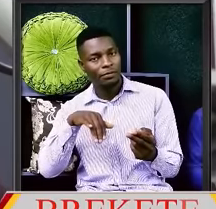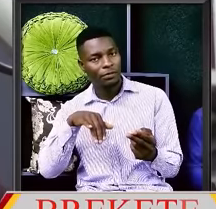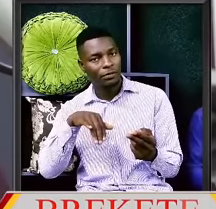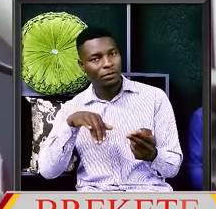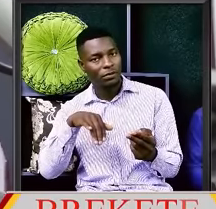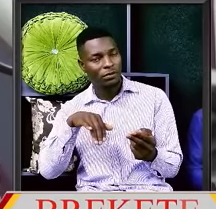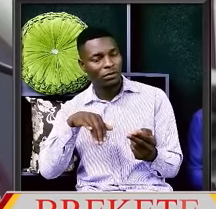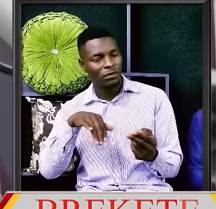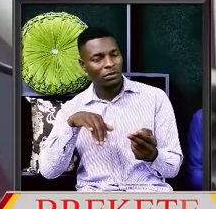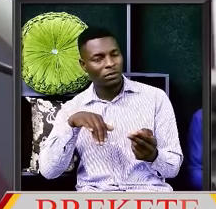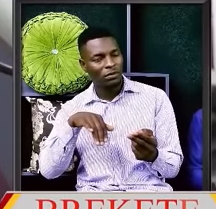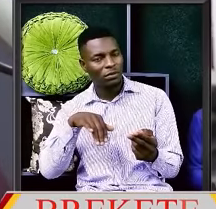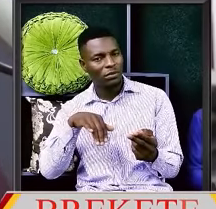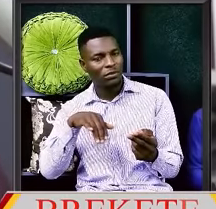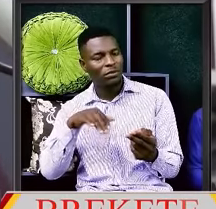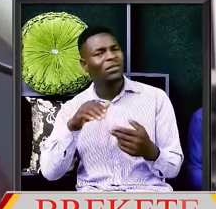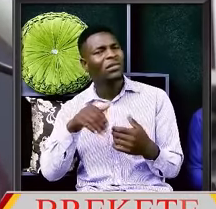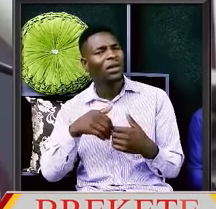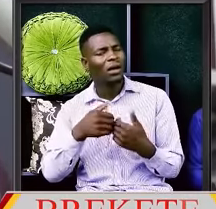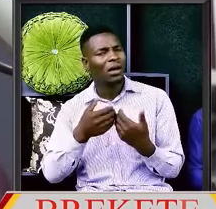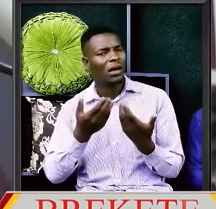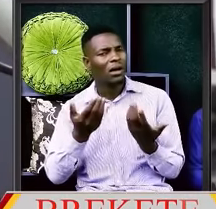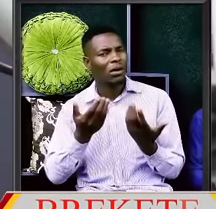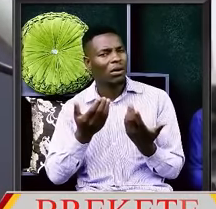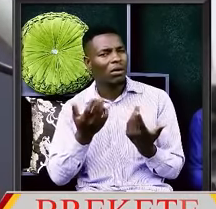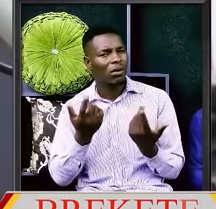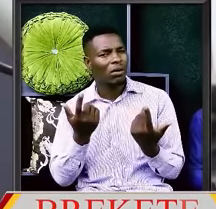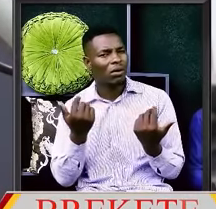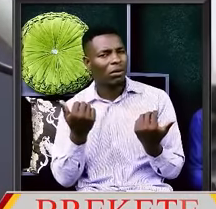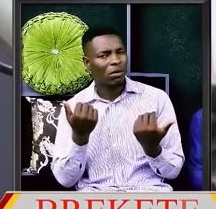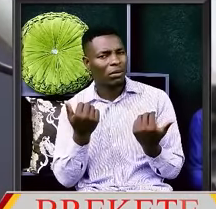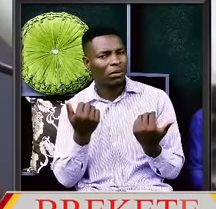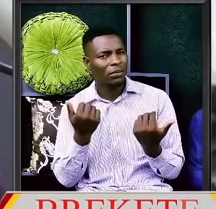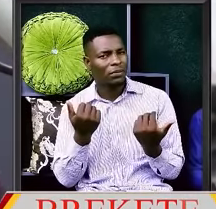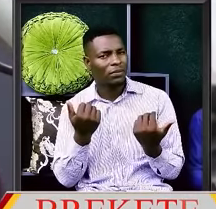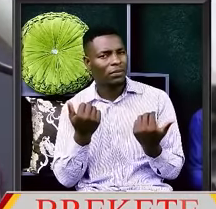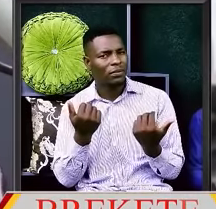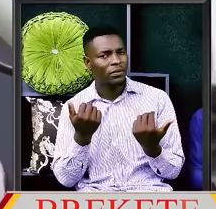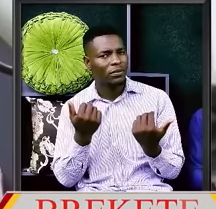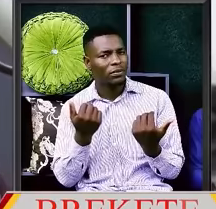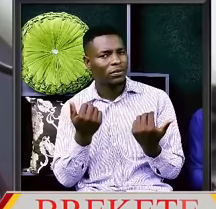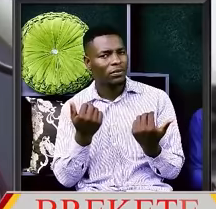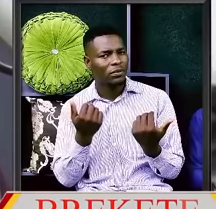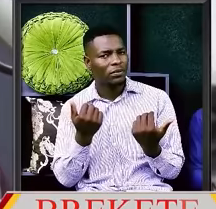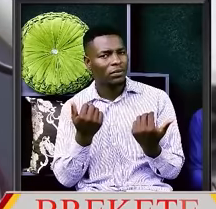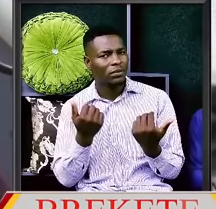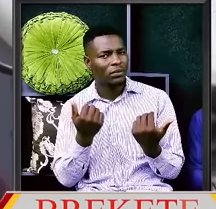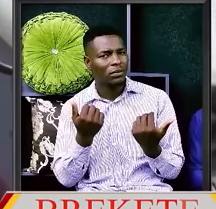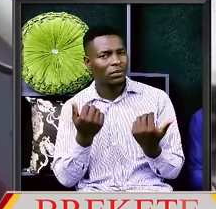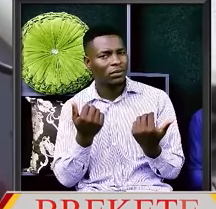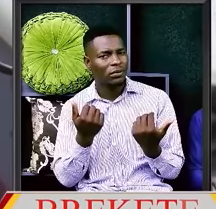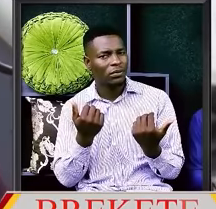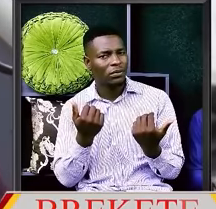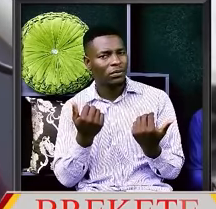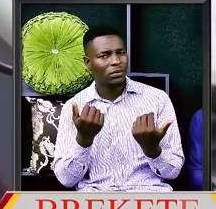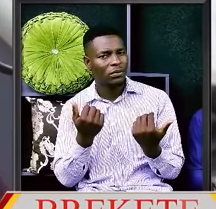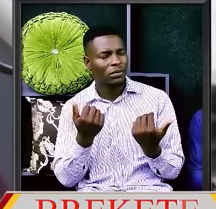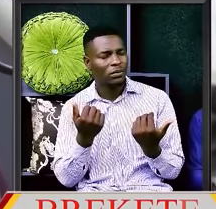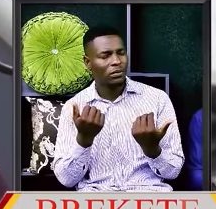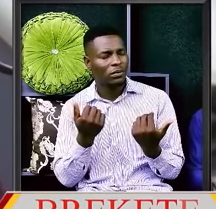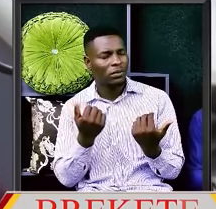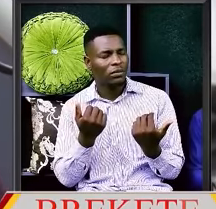he mean by that? How come their names have been mentioned, have been taken off his mouth completely? We saw the bully, we didn't say they killed